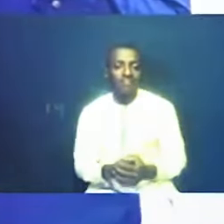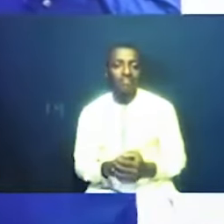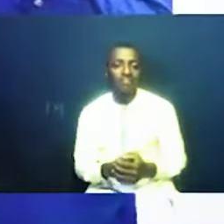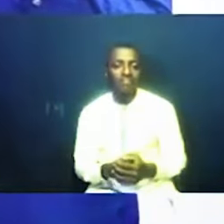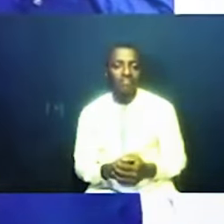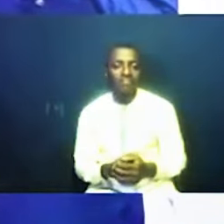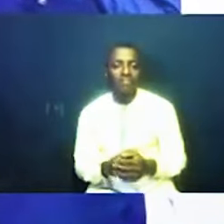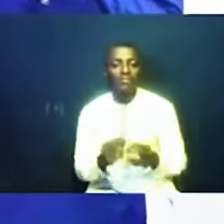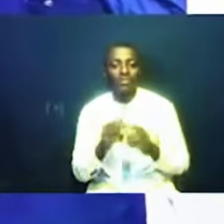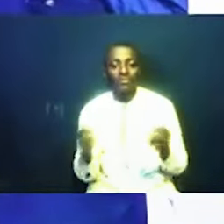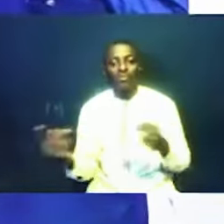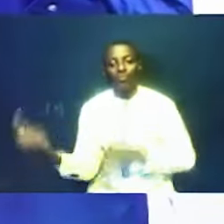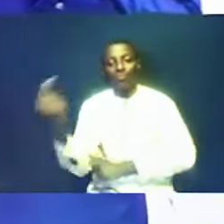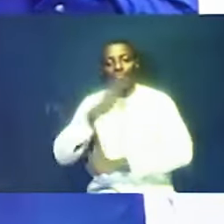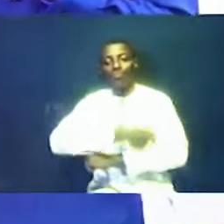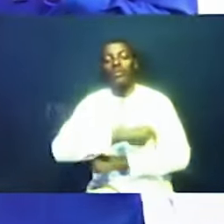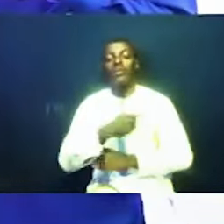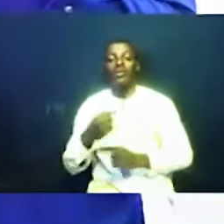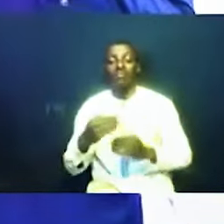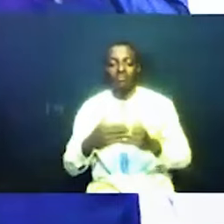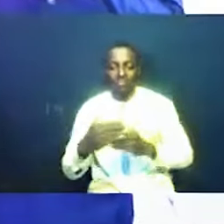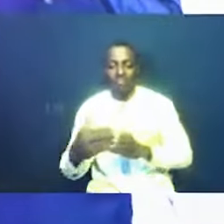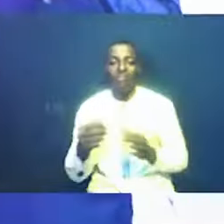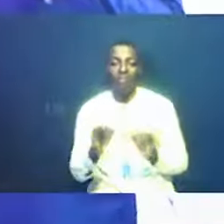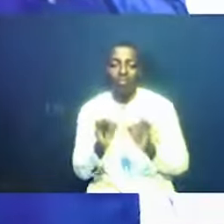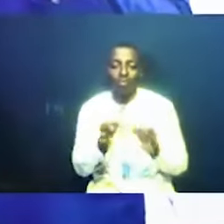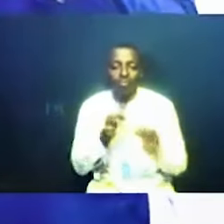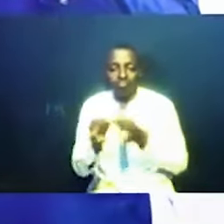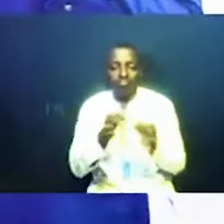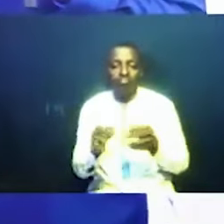we'll continue today on